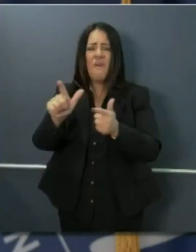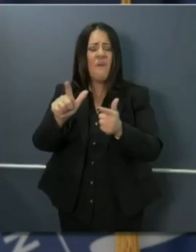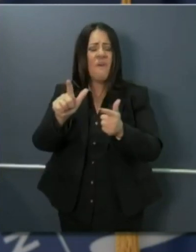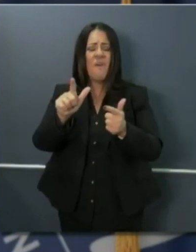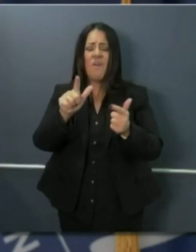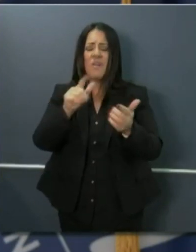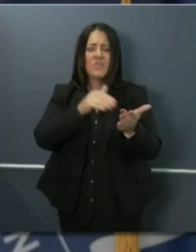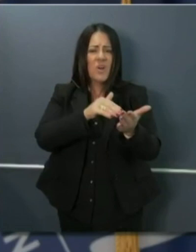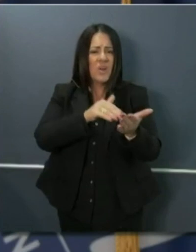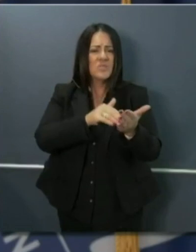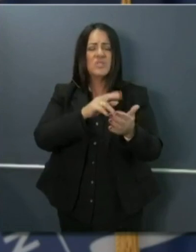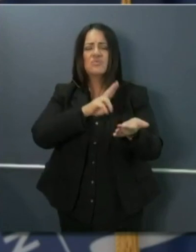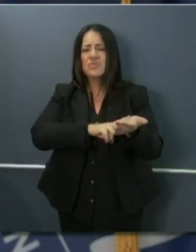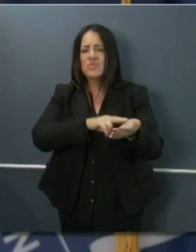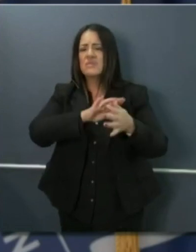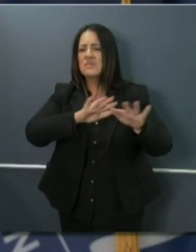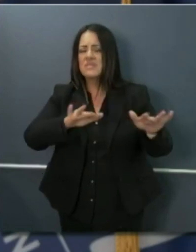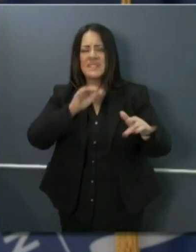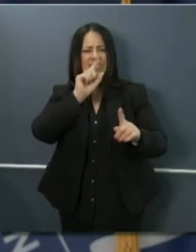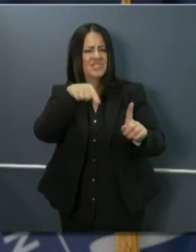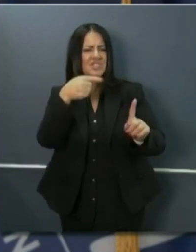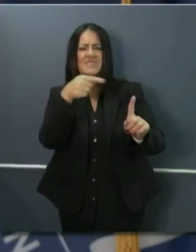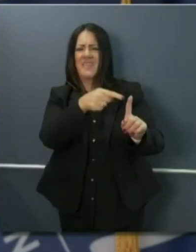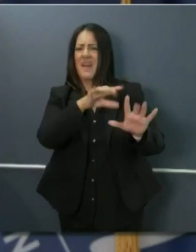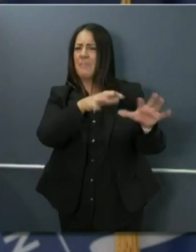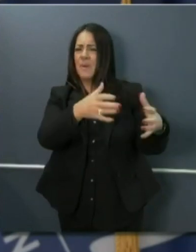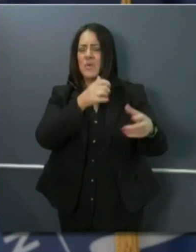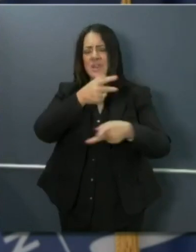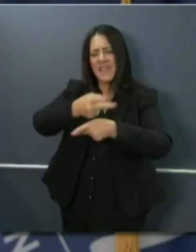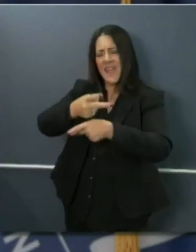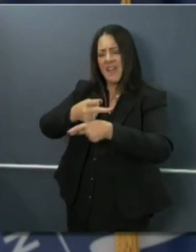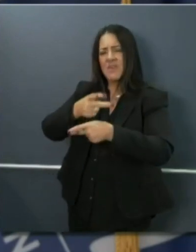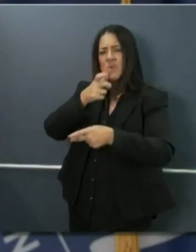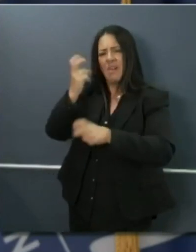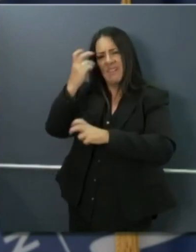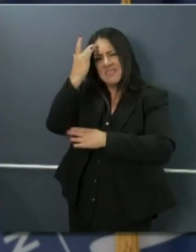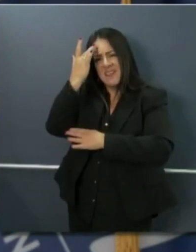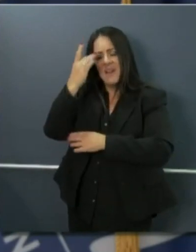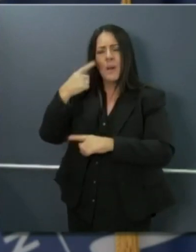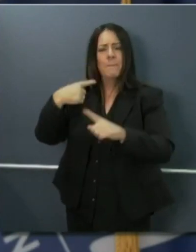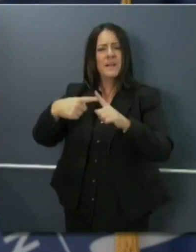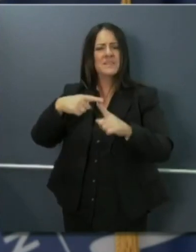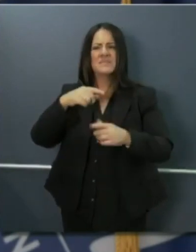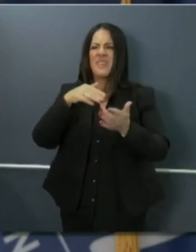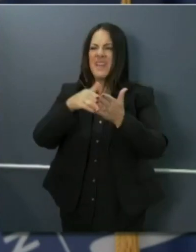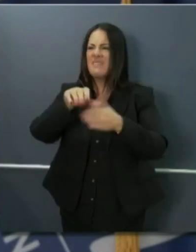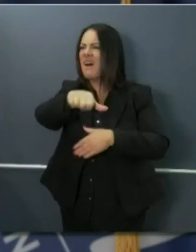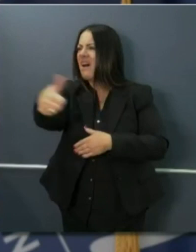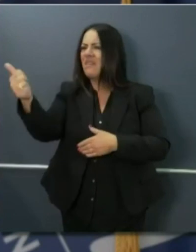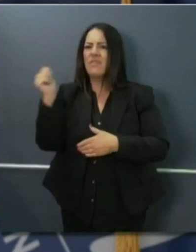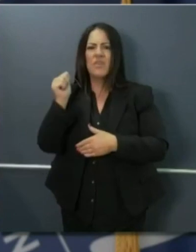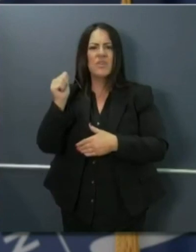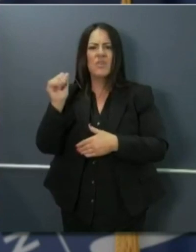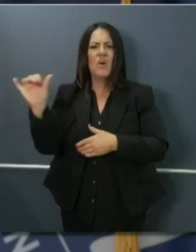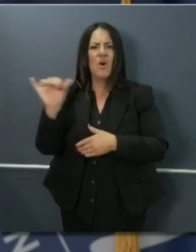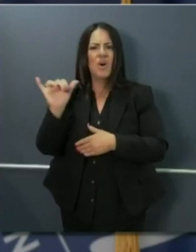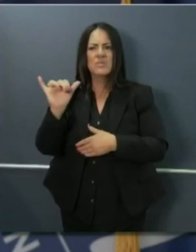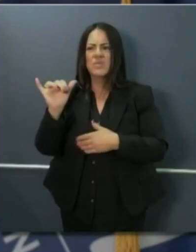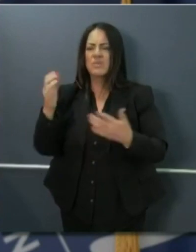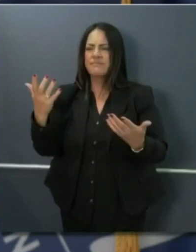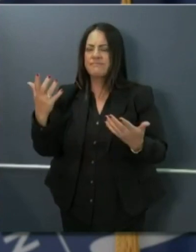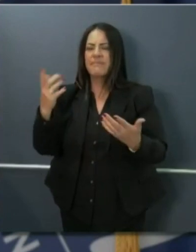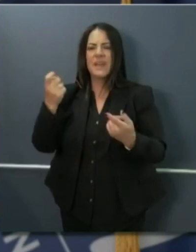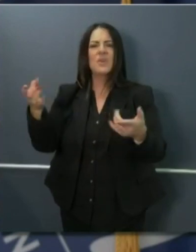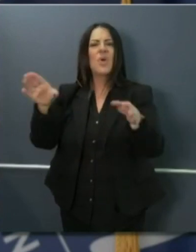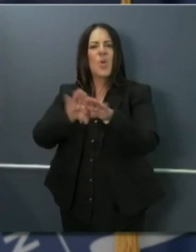just those who are directly taking care of COVID-19 patients, but also the thousands of others whose practices have been forced to close over the